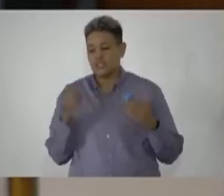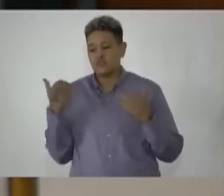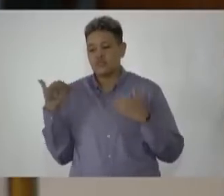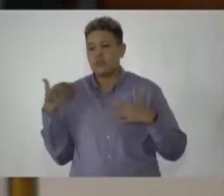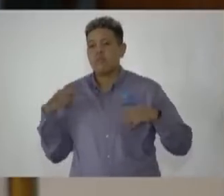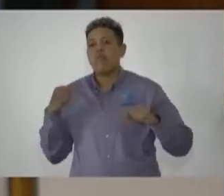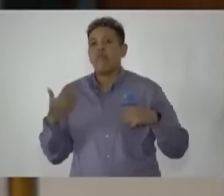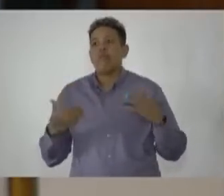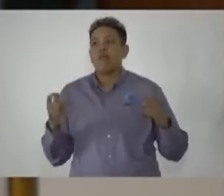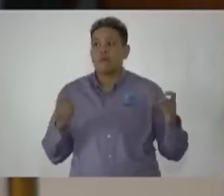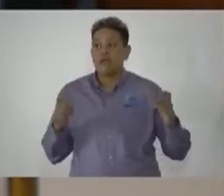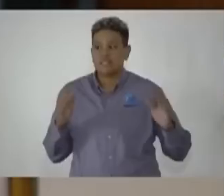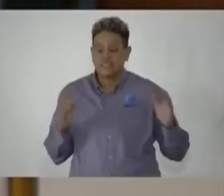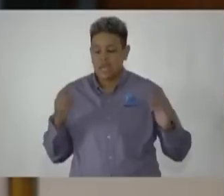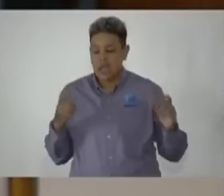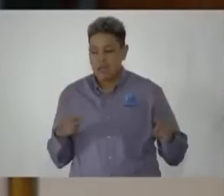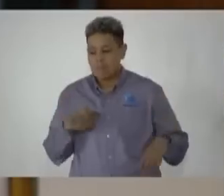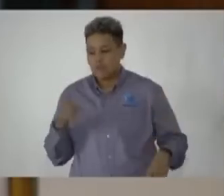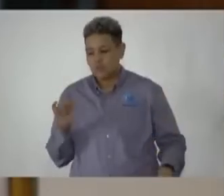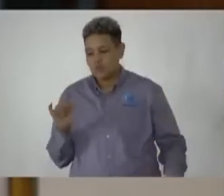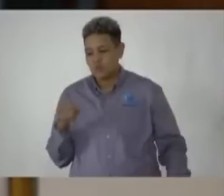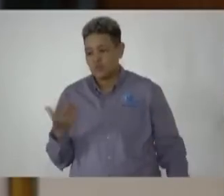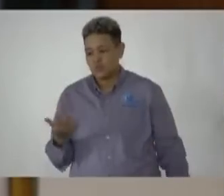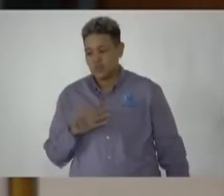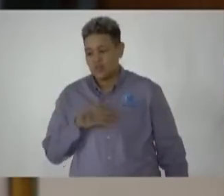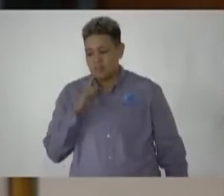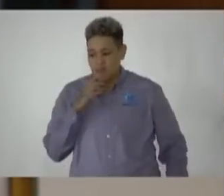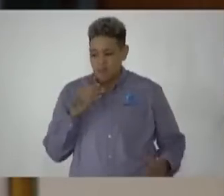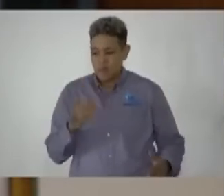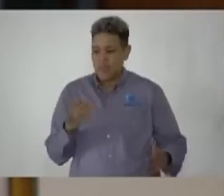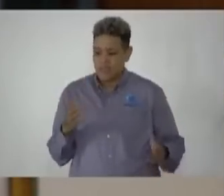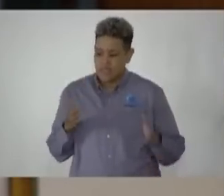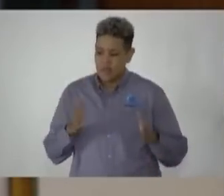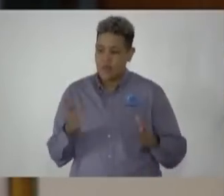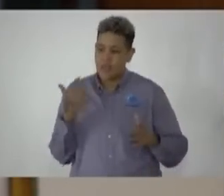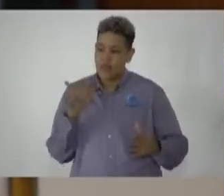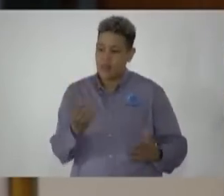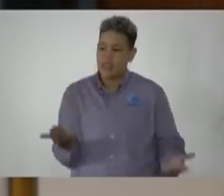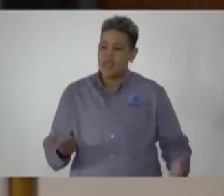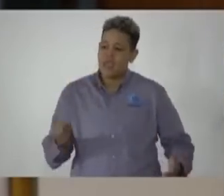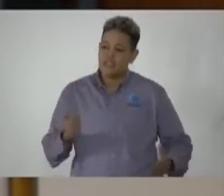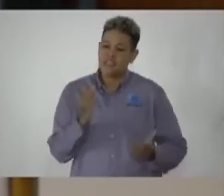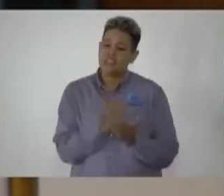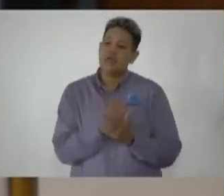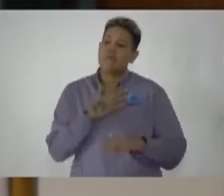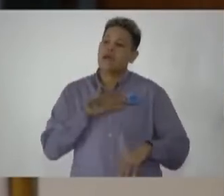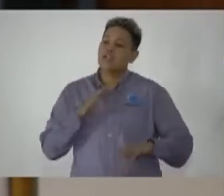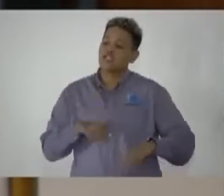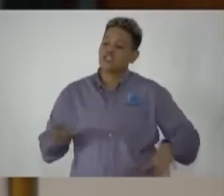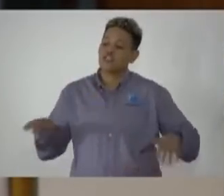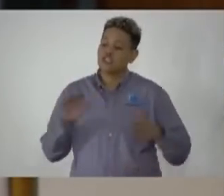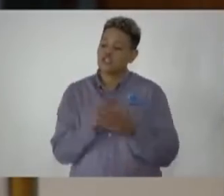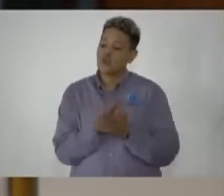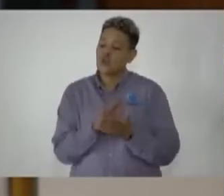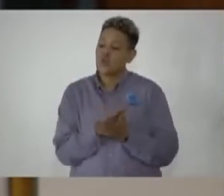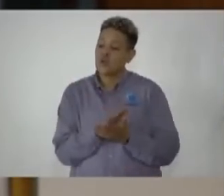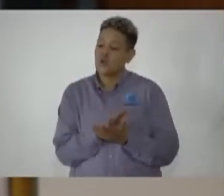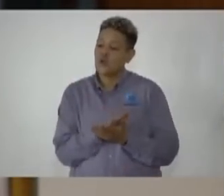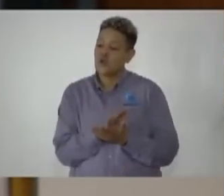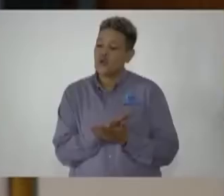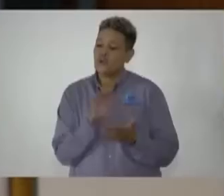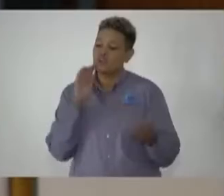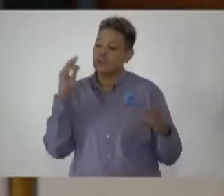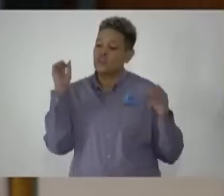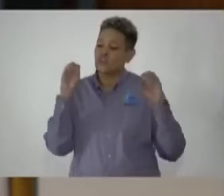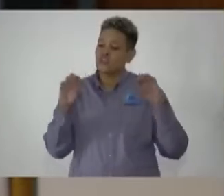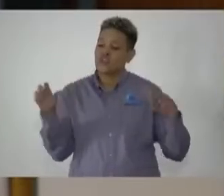duties. I too, on my way down here, had to stop at my children's school to deliver